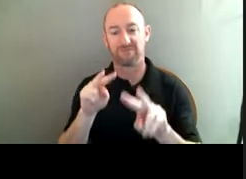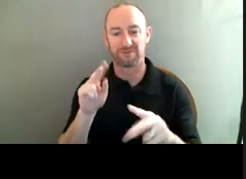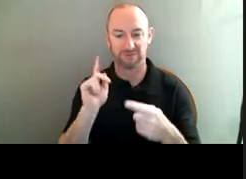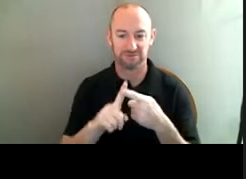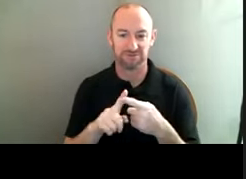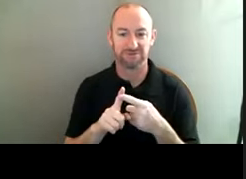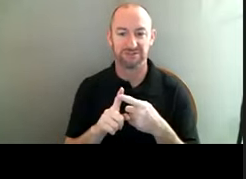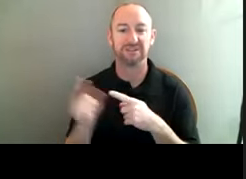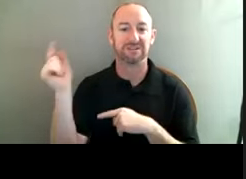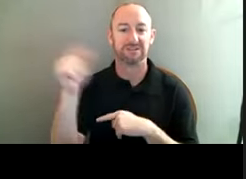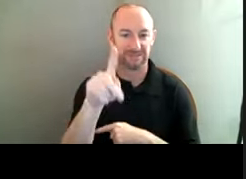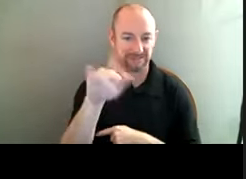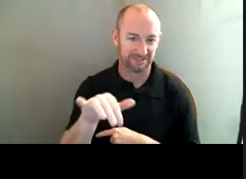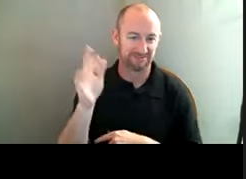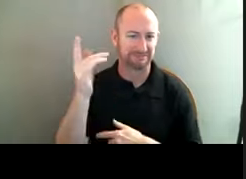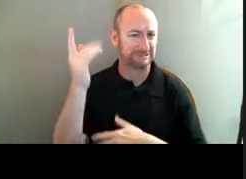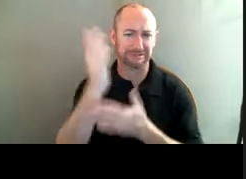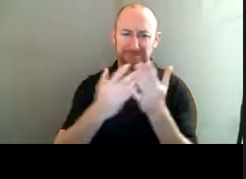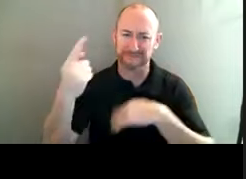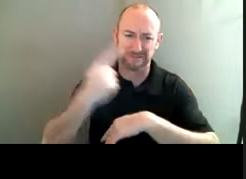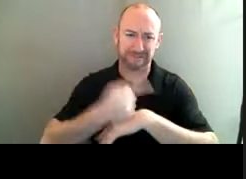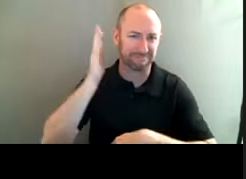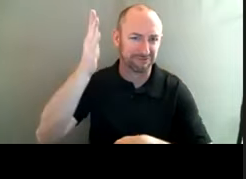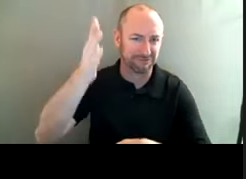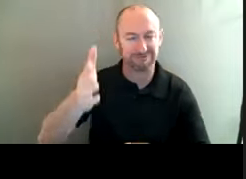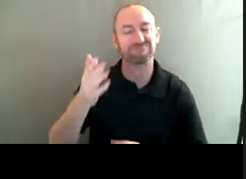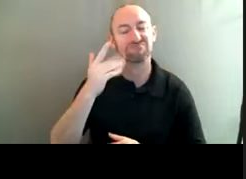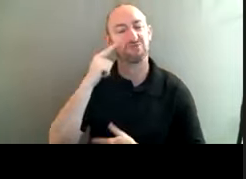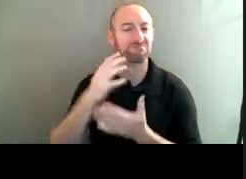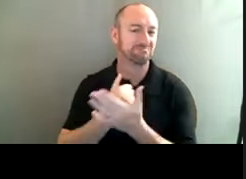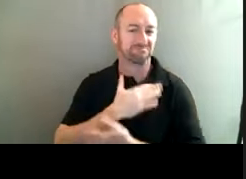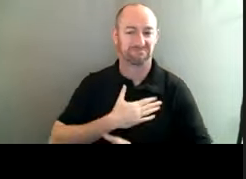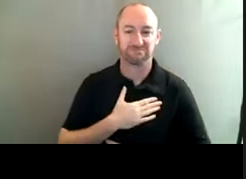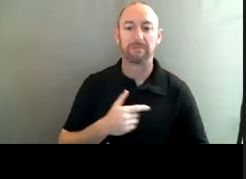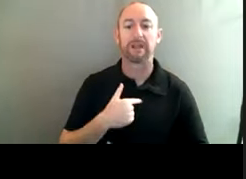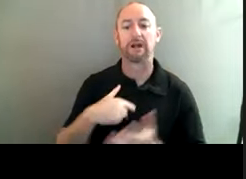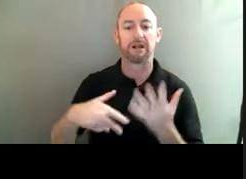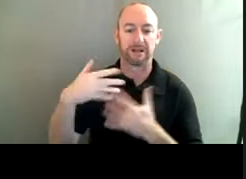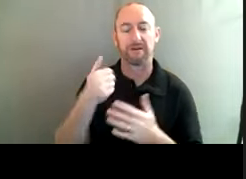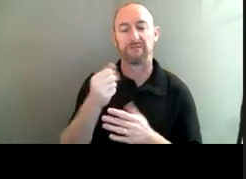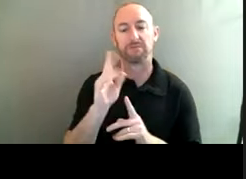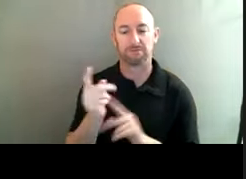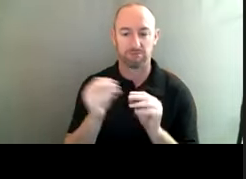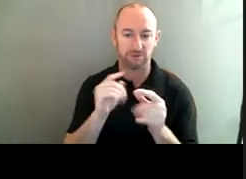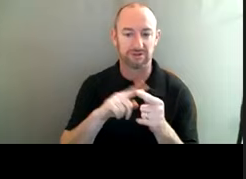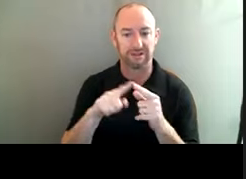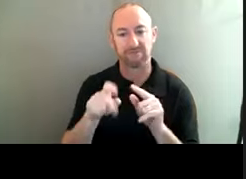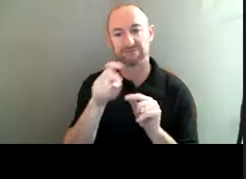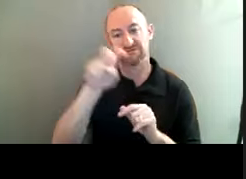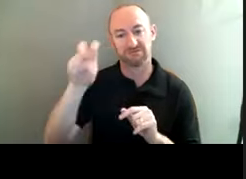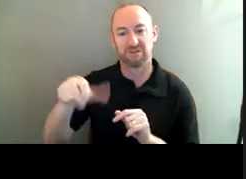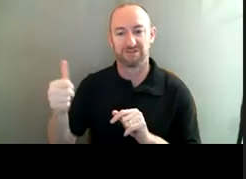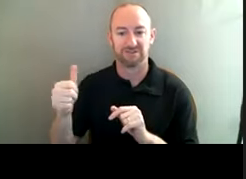getting to Kentucky one of these days to enjoy those things. One of these days. I'll hang out for a few more minutes, and then I've got to jump off